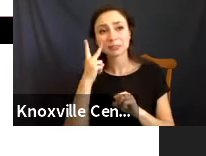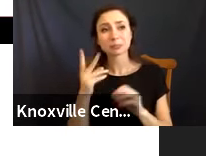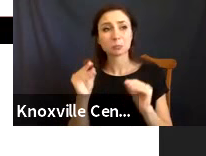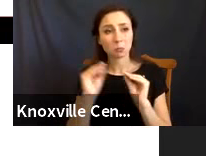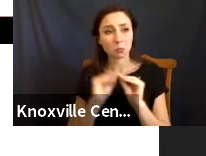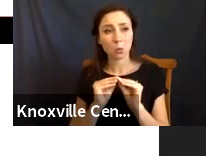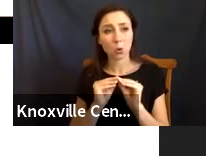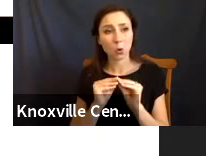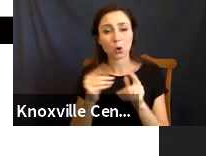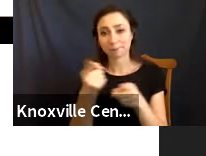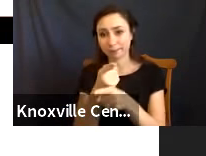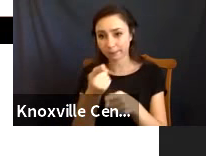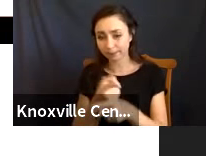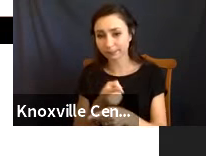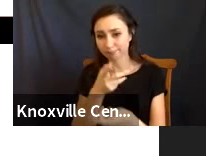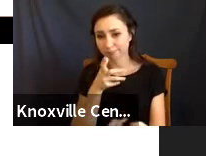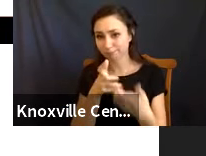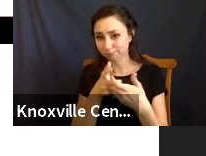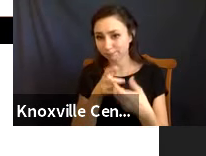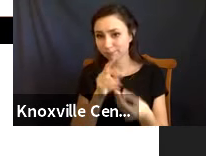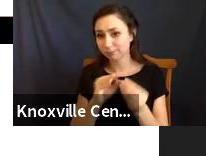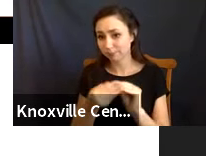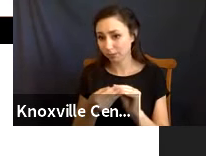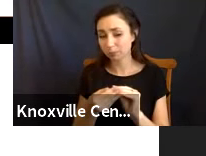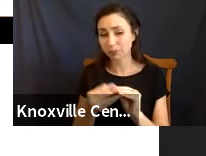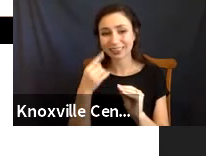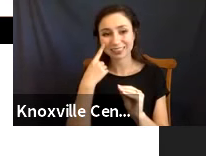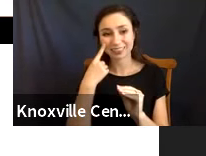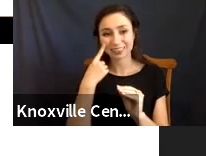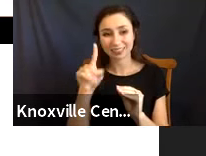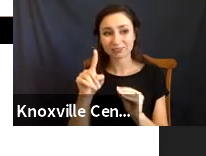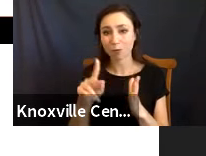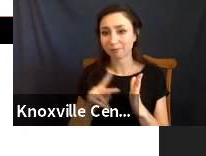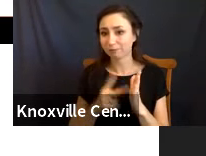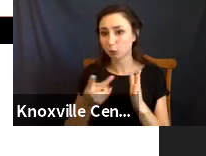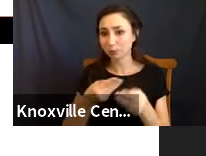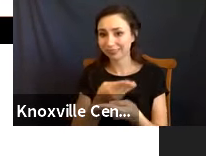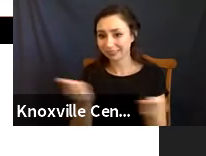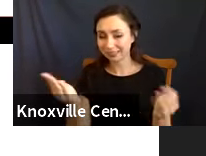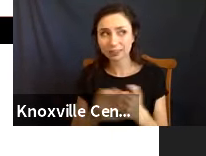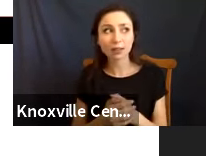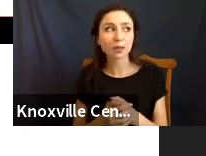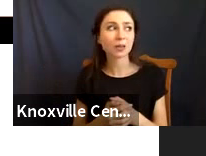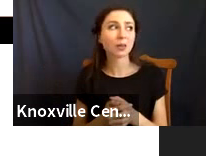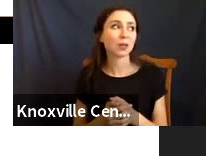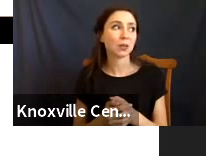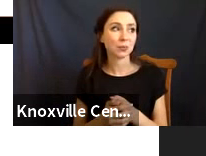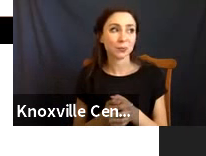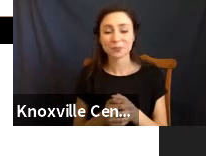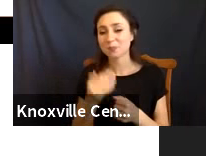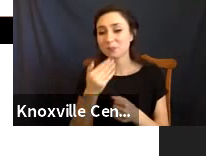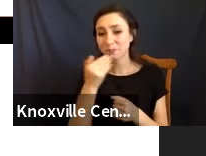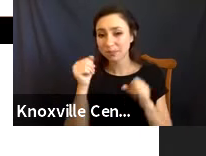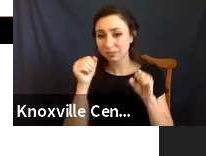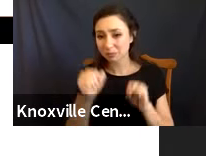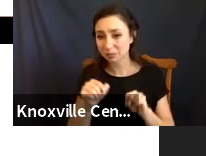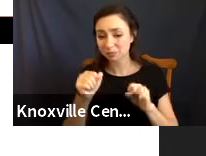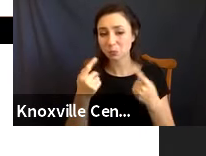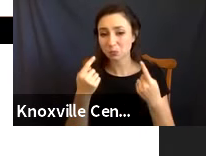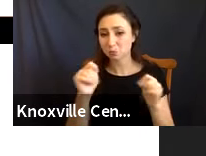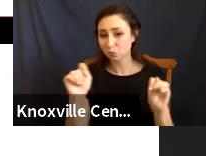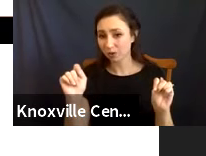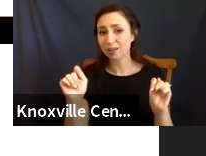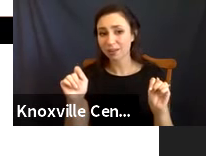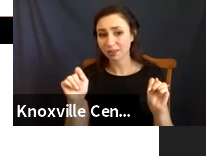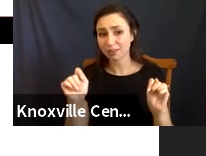accurate numbers from day to day. That's where duplicates have been cleaned out for the most part as best we can, those types